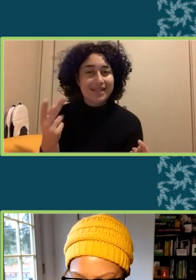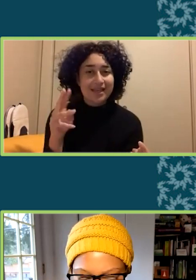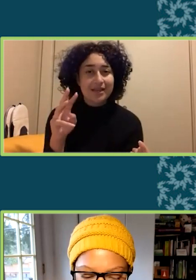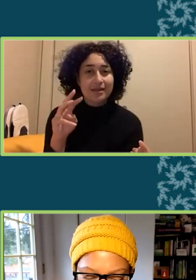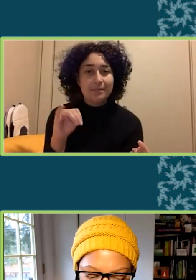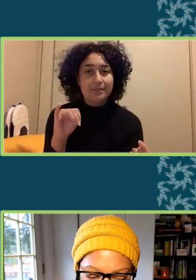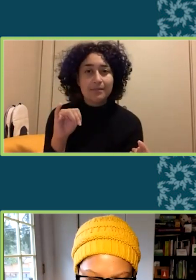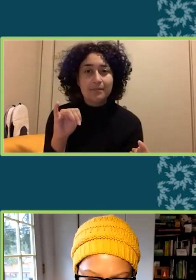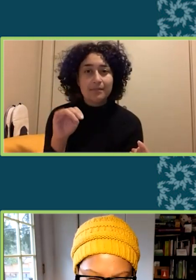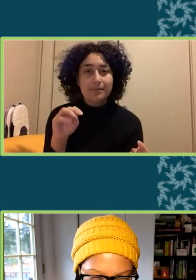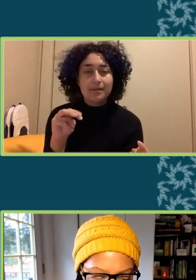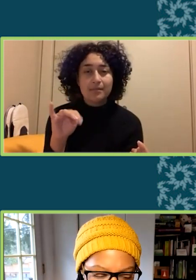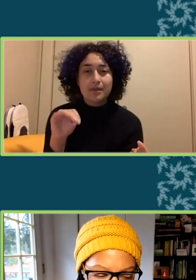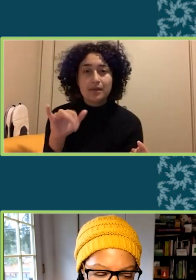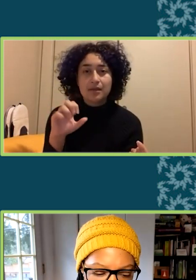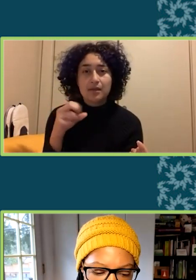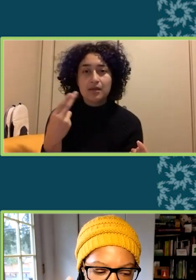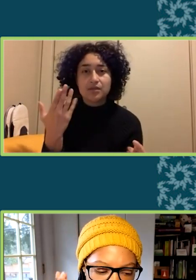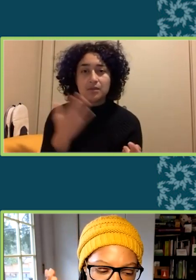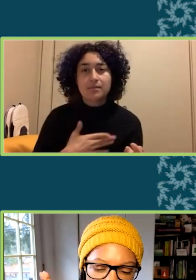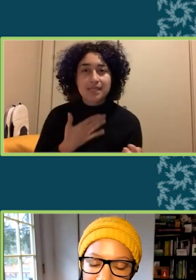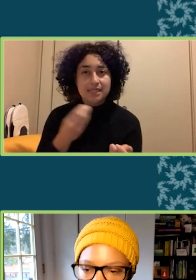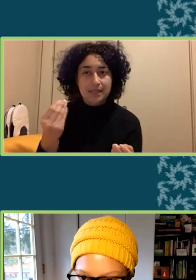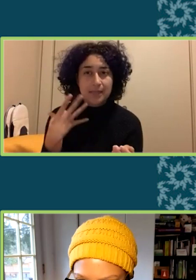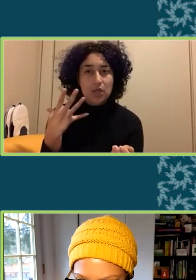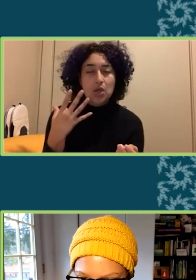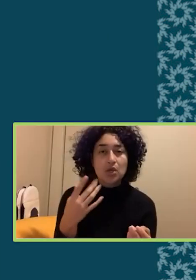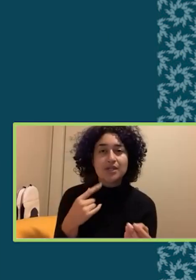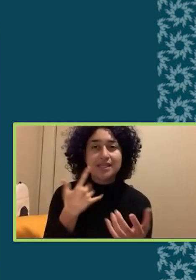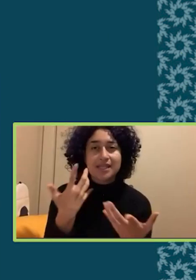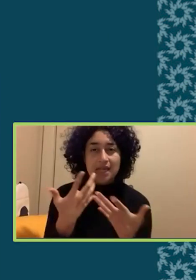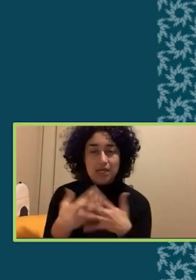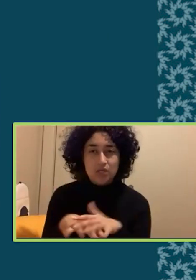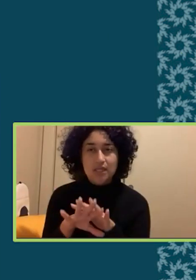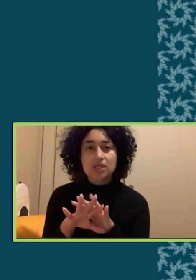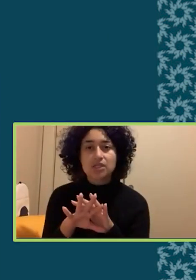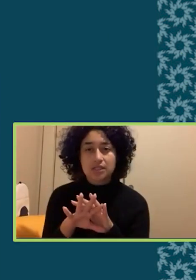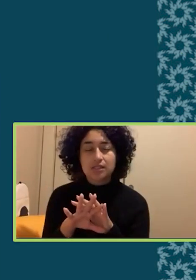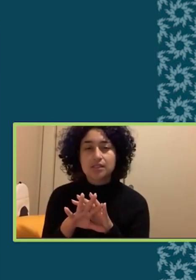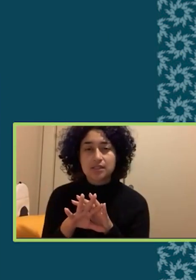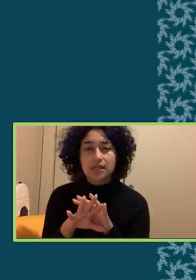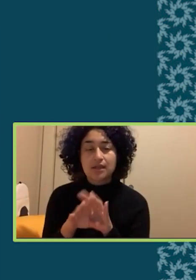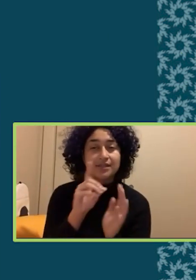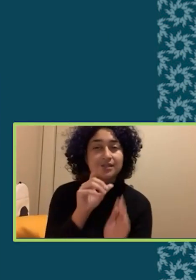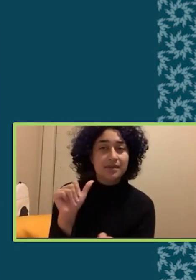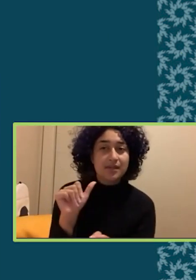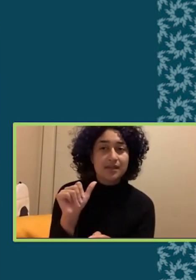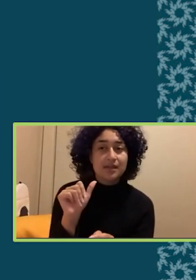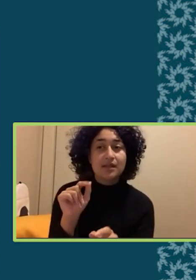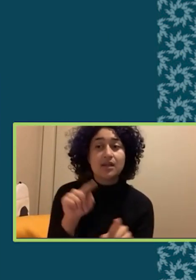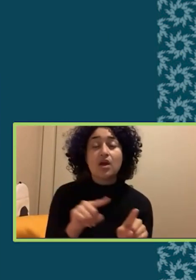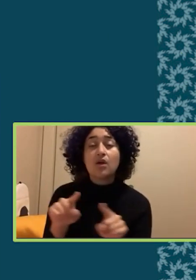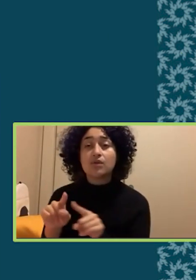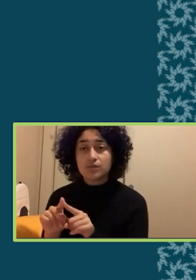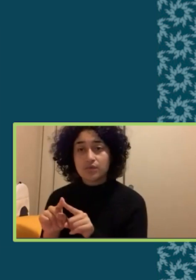to please call me in, that the intersection of disability as well